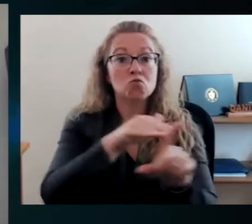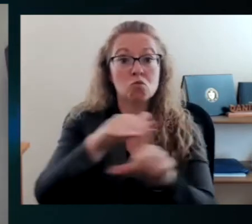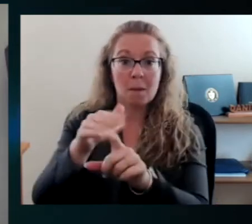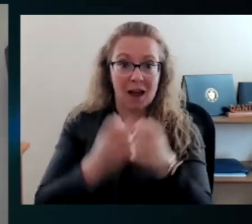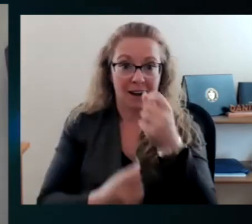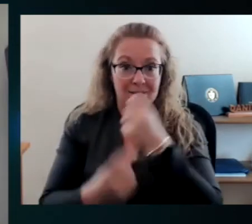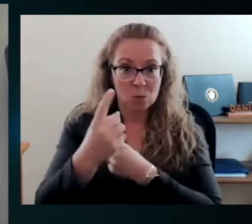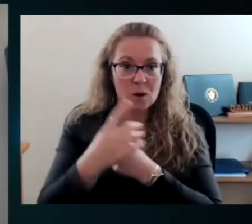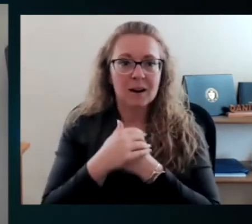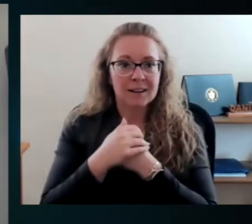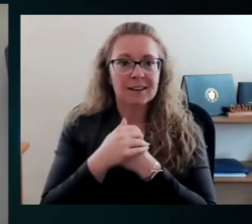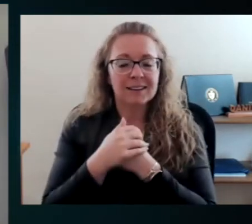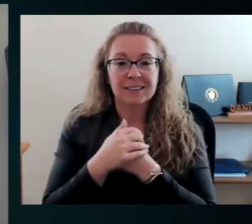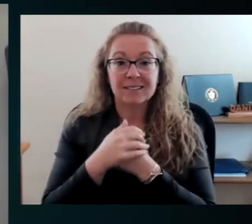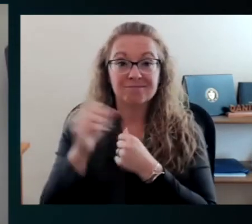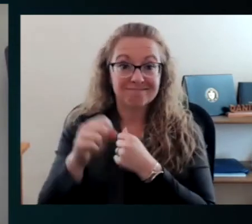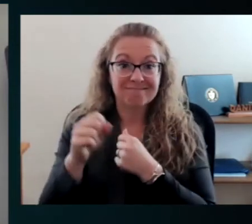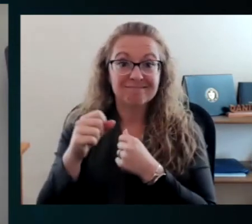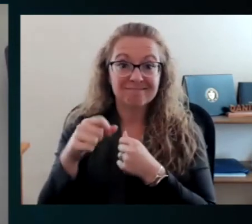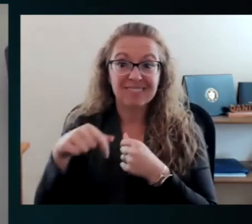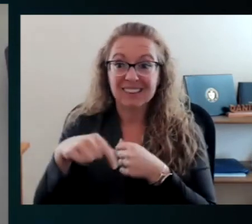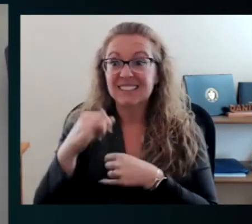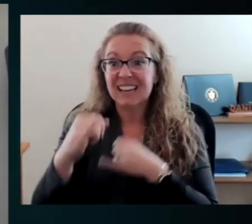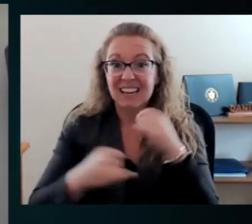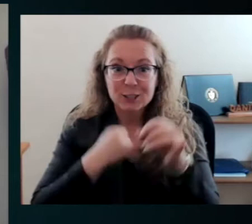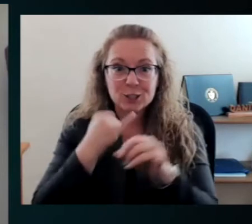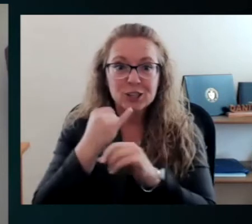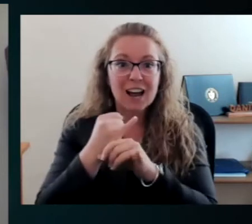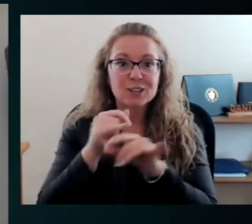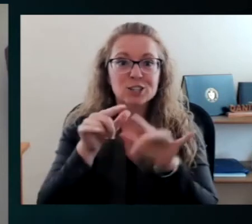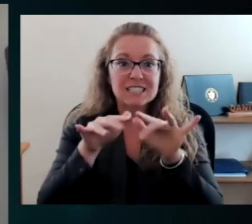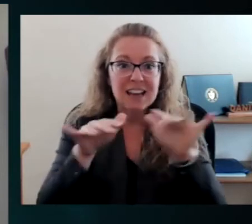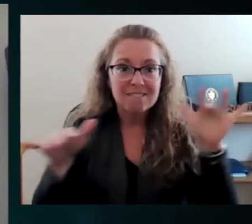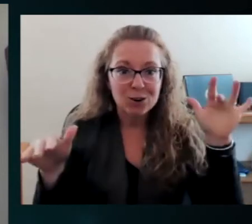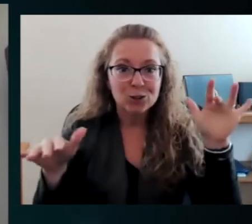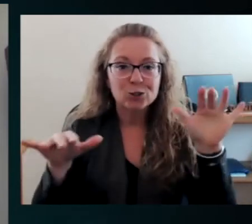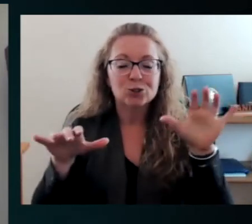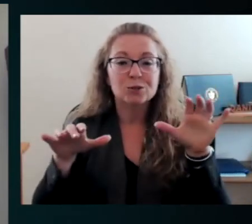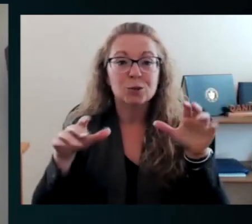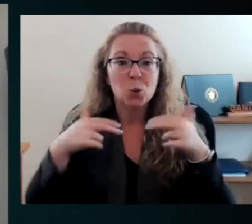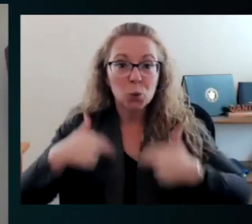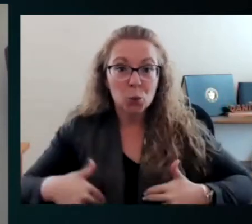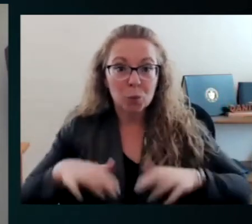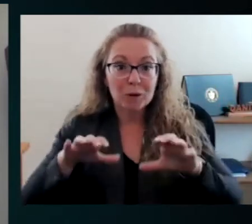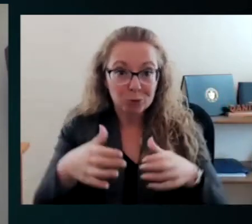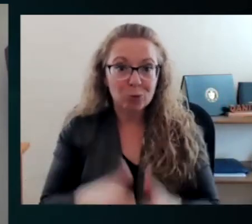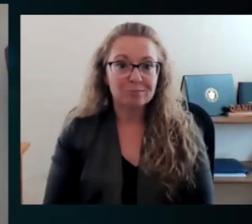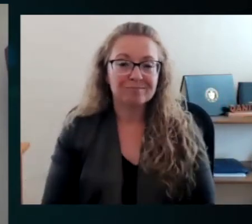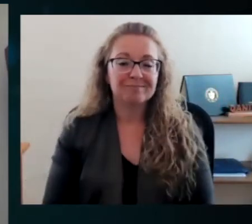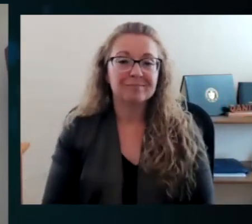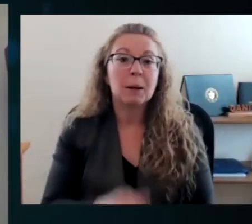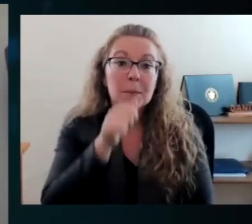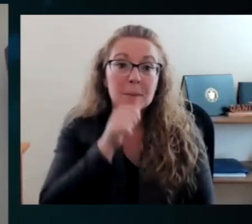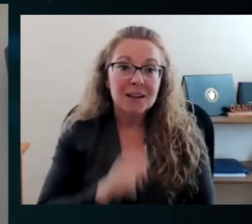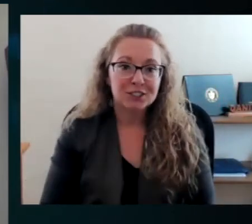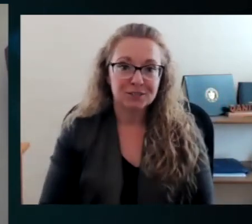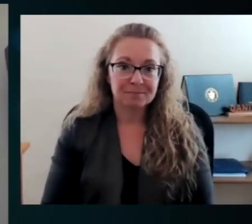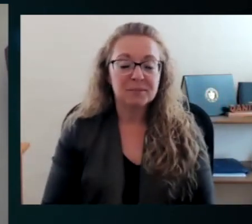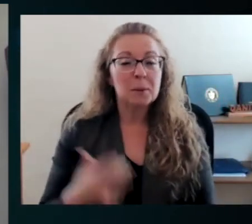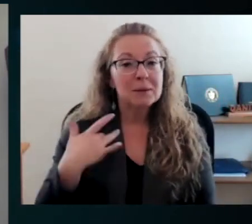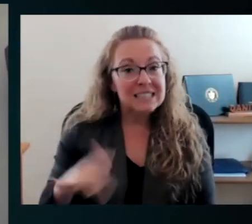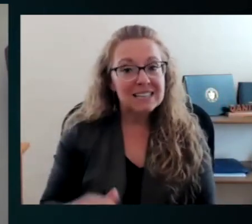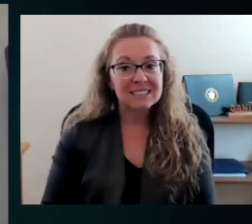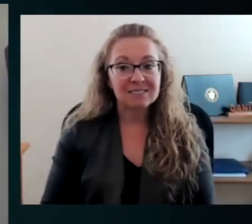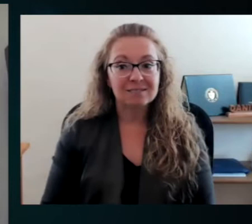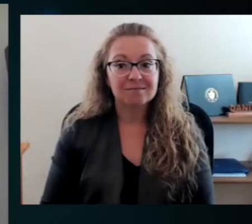yeah, we're an internationally diverse group of humans. So please be patient. Please show sensitivity to anyone who has the floor.